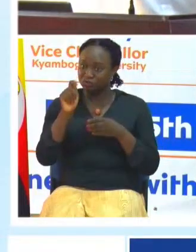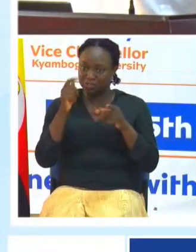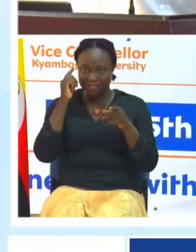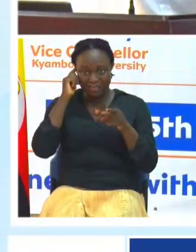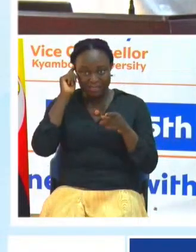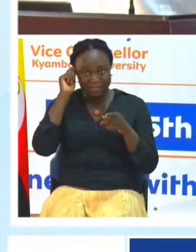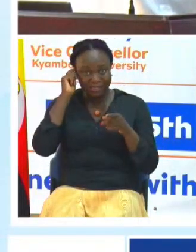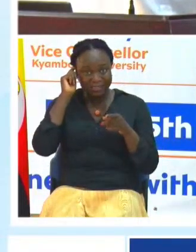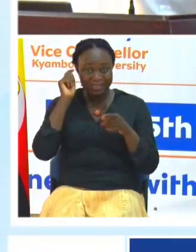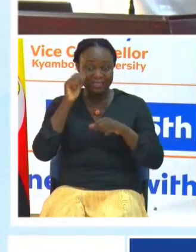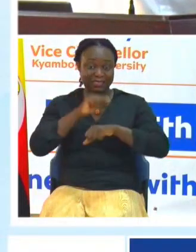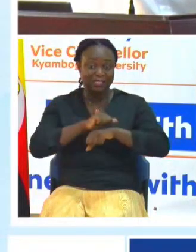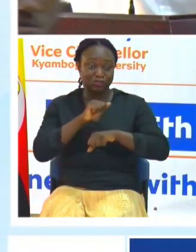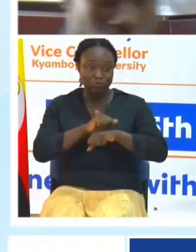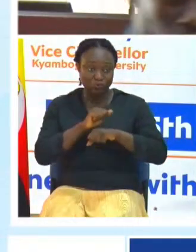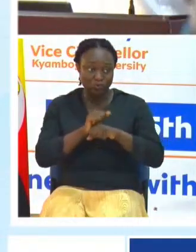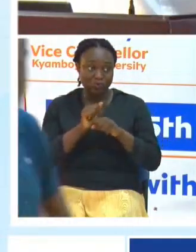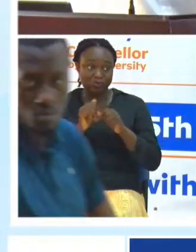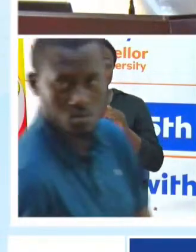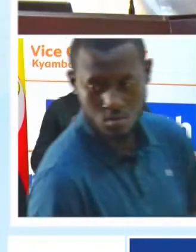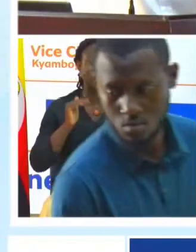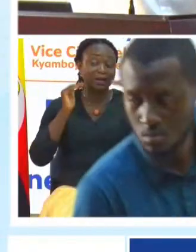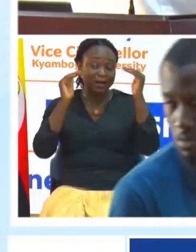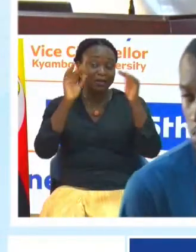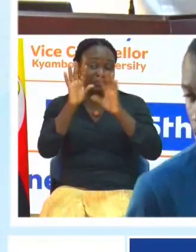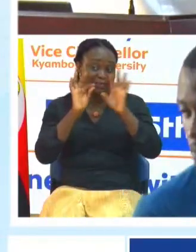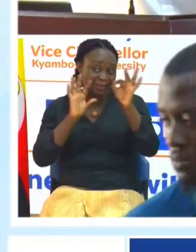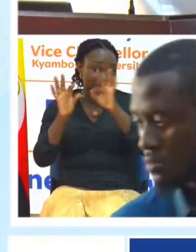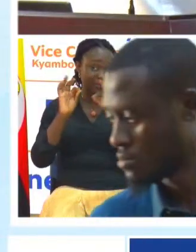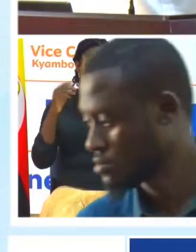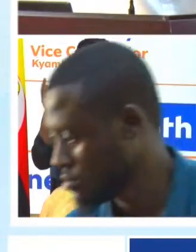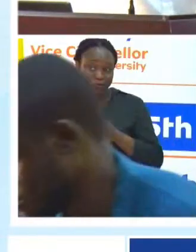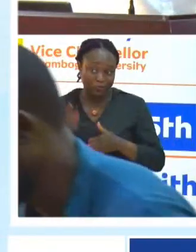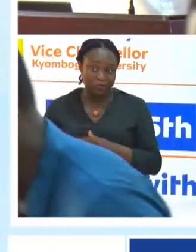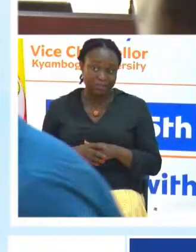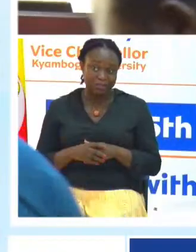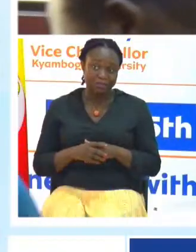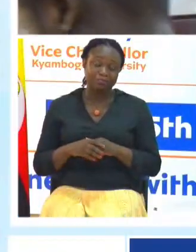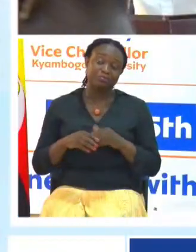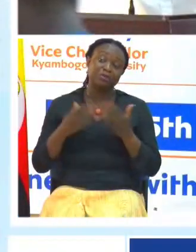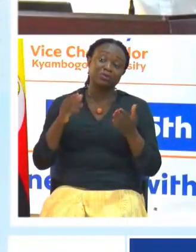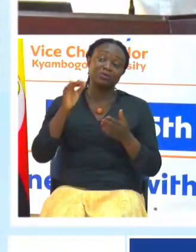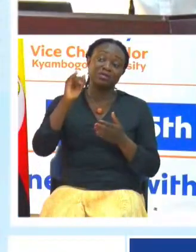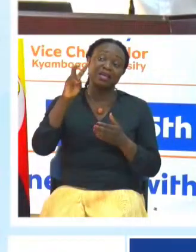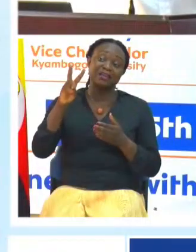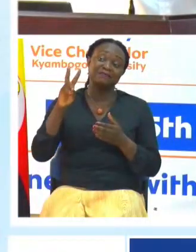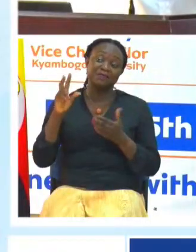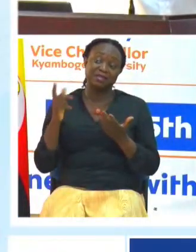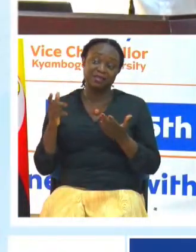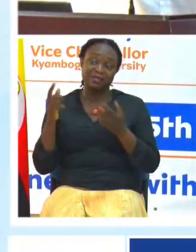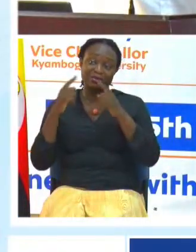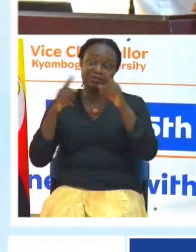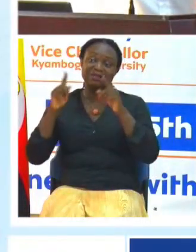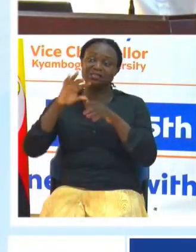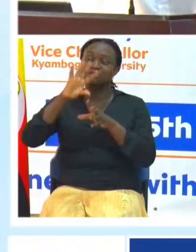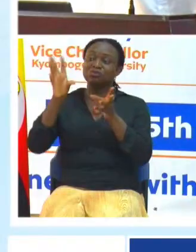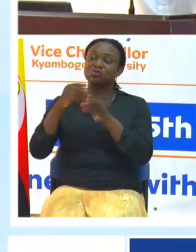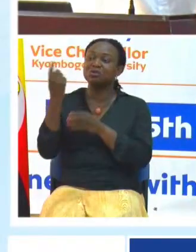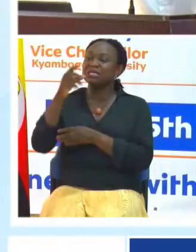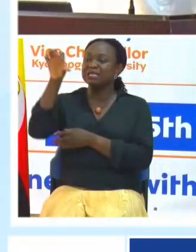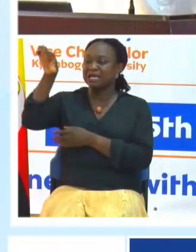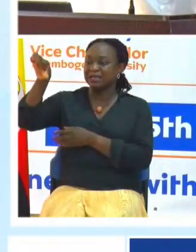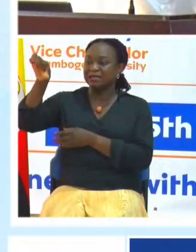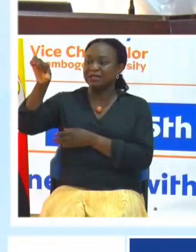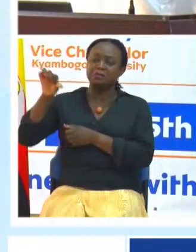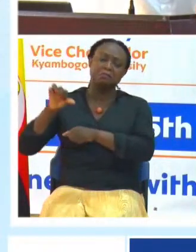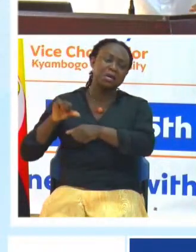the schools, the highly selective schools, not only the Ivy League universities, because Ivy League university 9, there are other